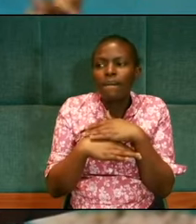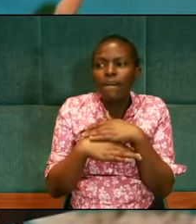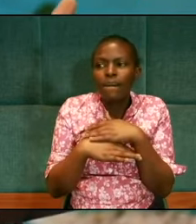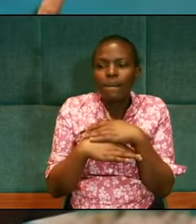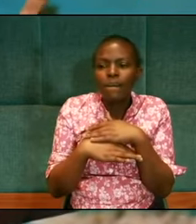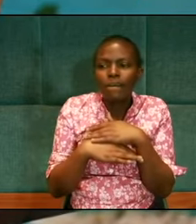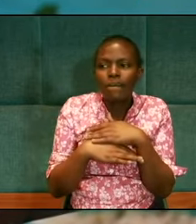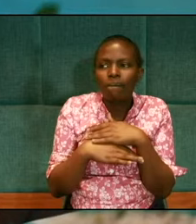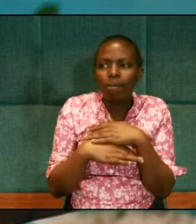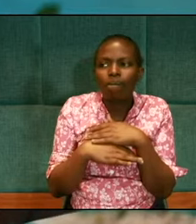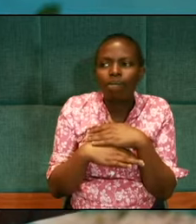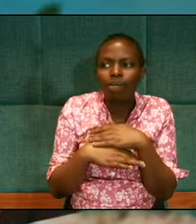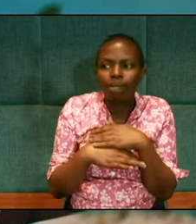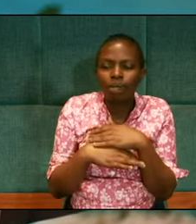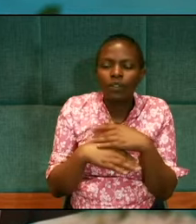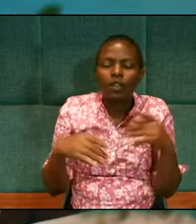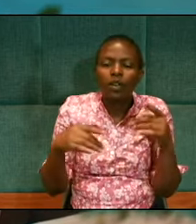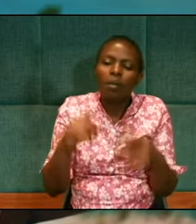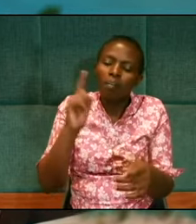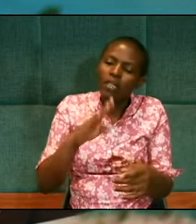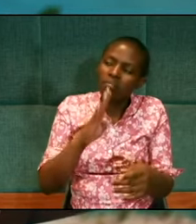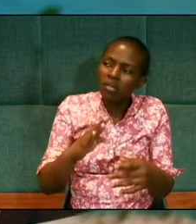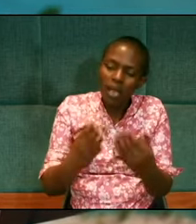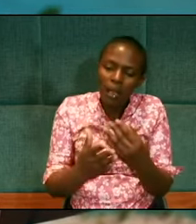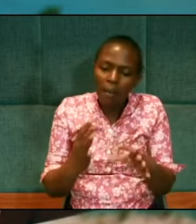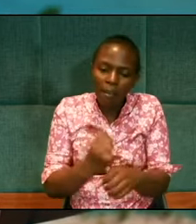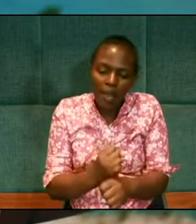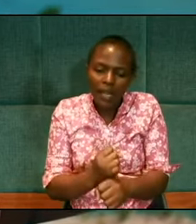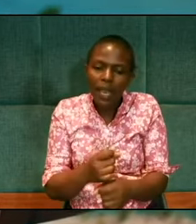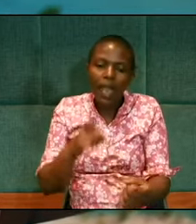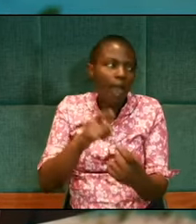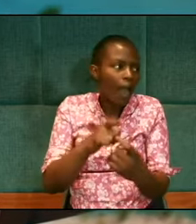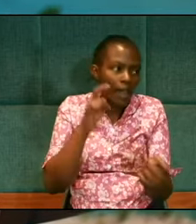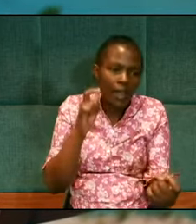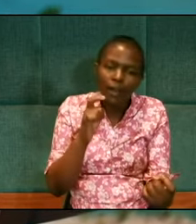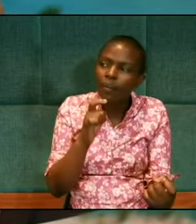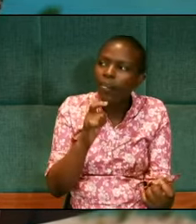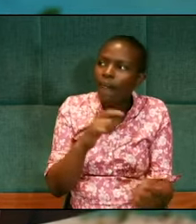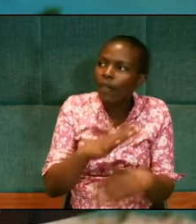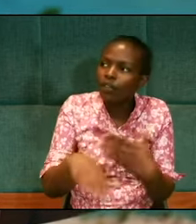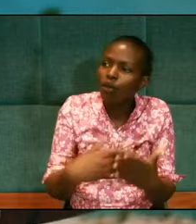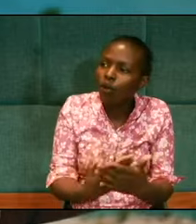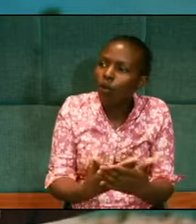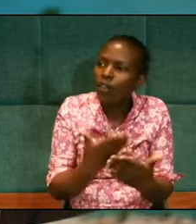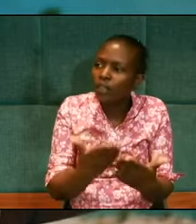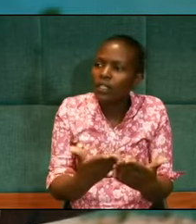a remonstrance is treated as an enemy. All this is as Satan would have it. He